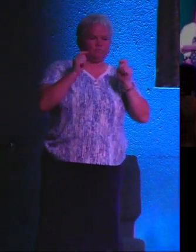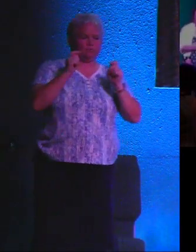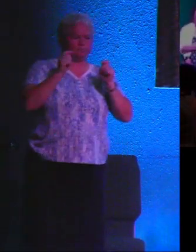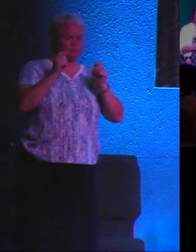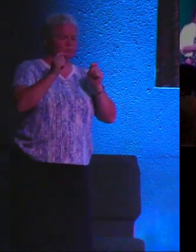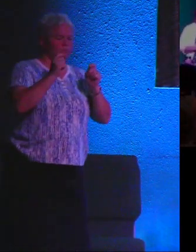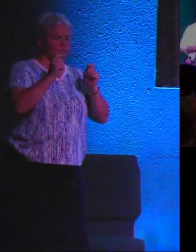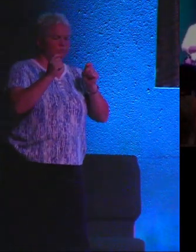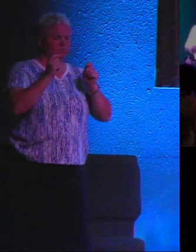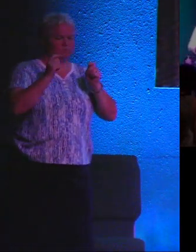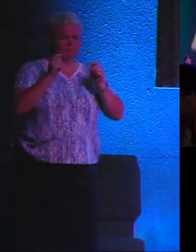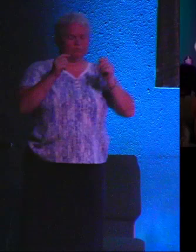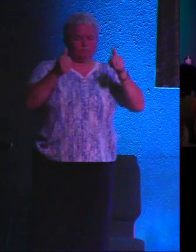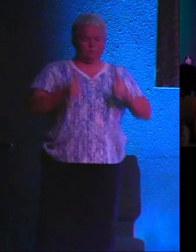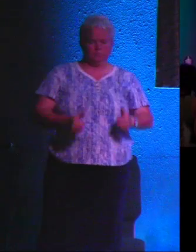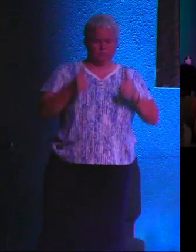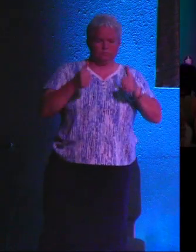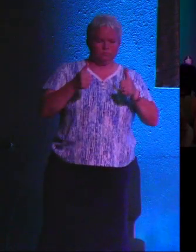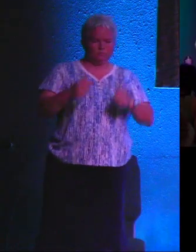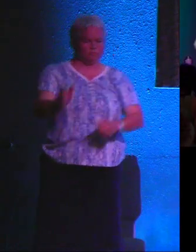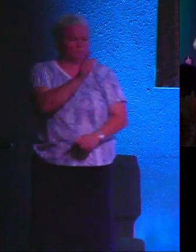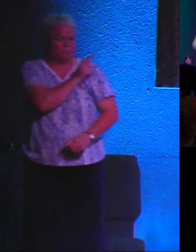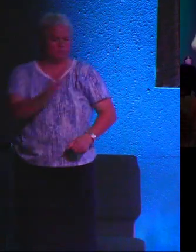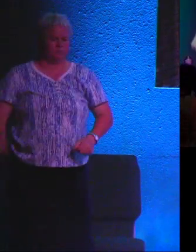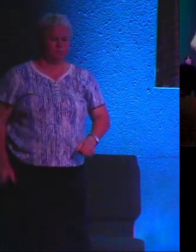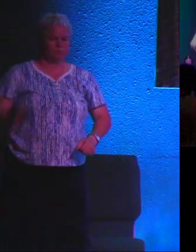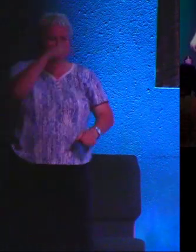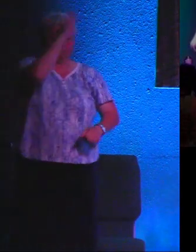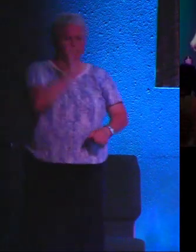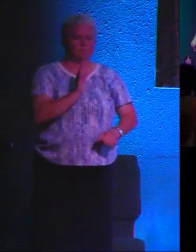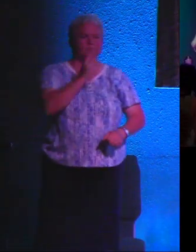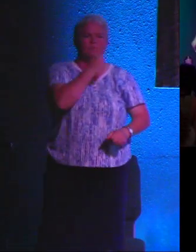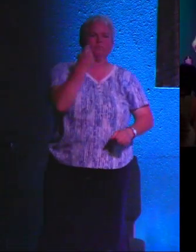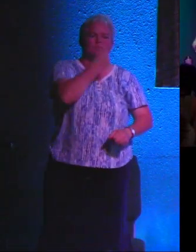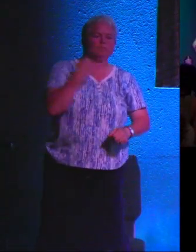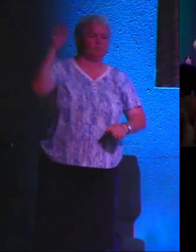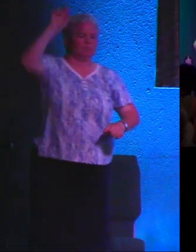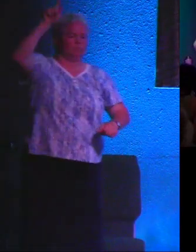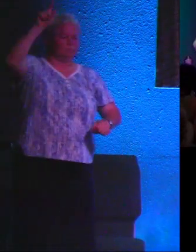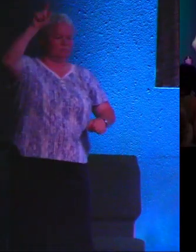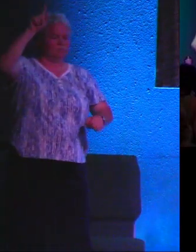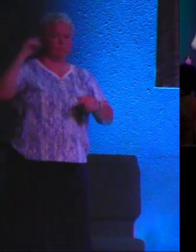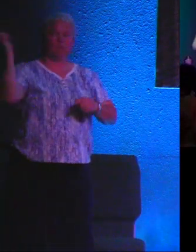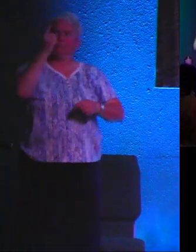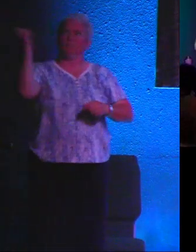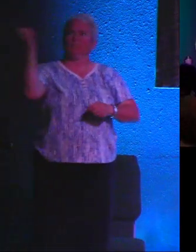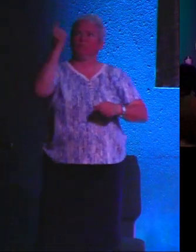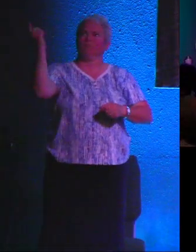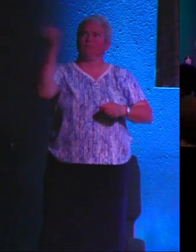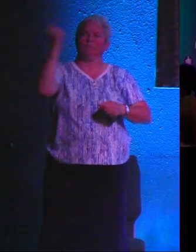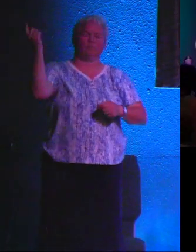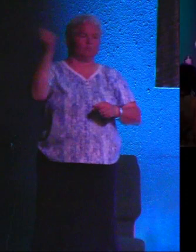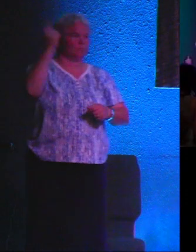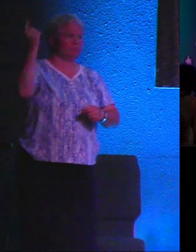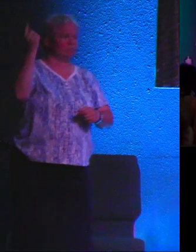they're lacking in their lives. Lord God, you are who you are,